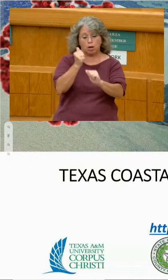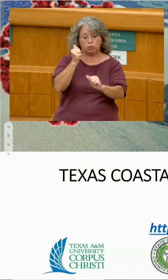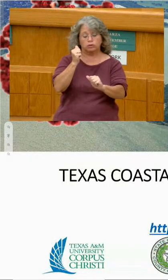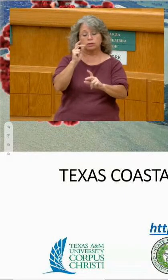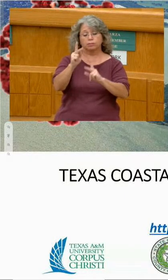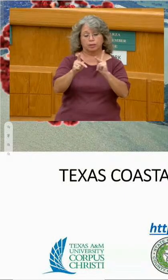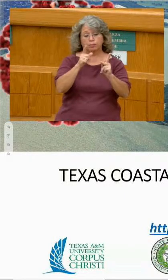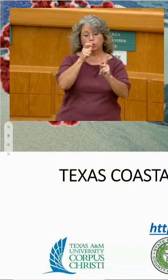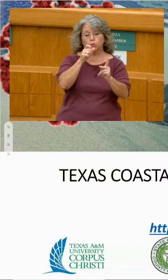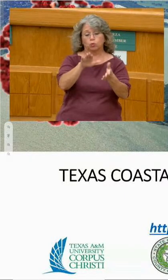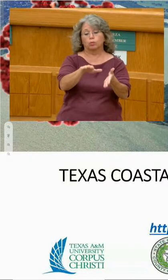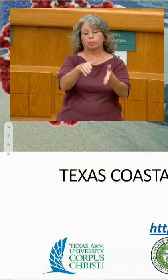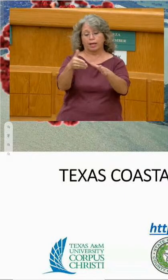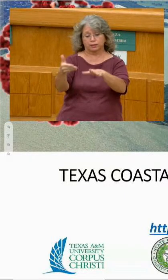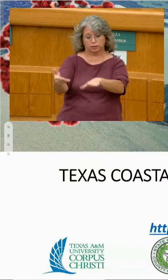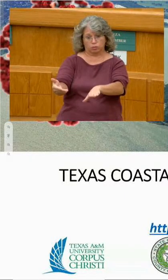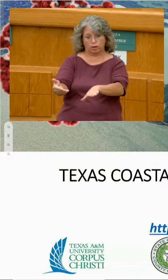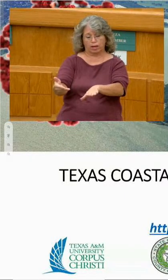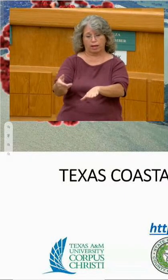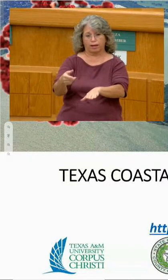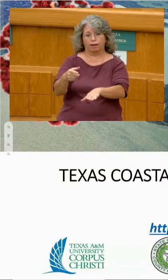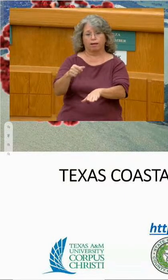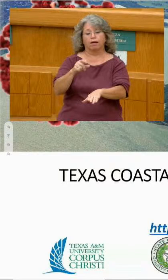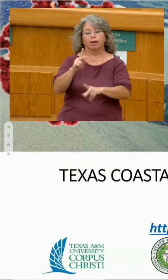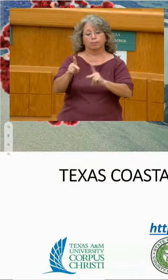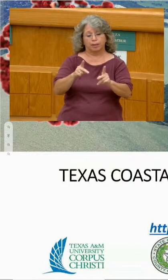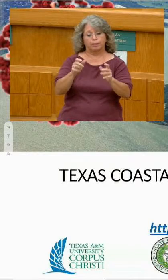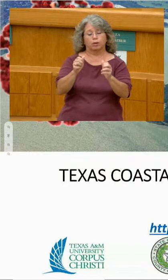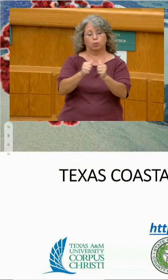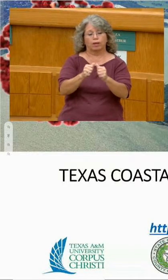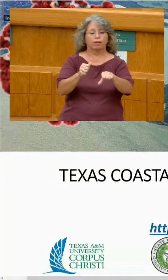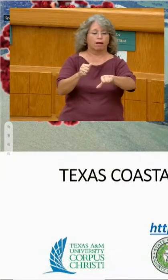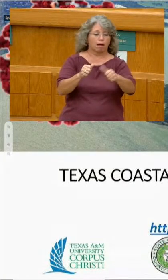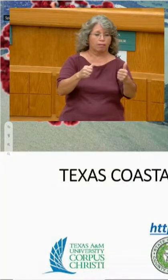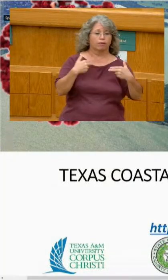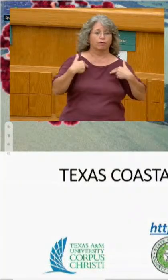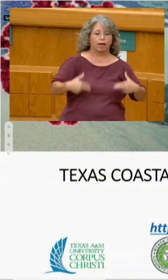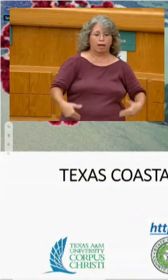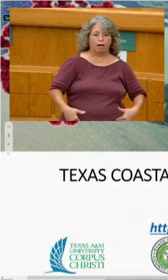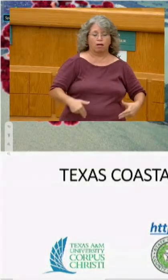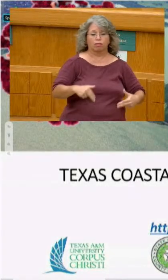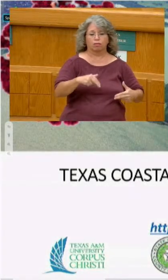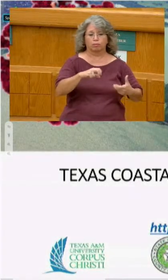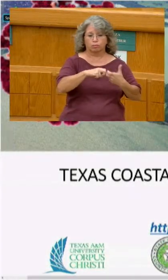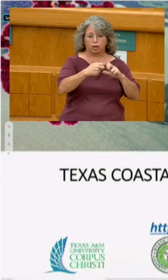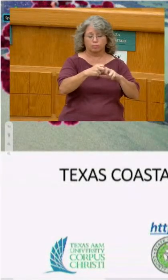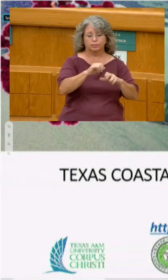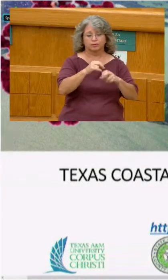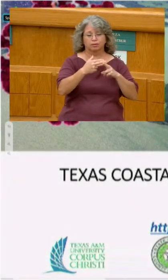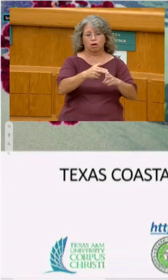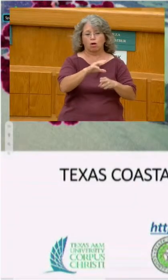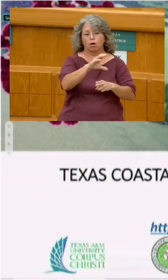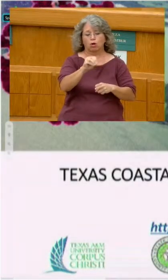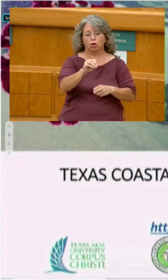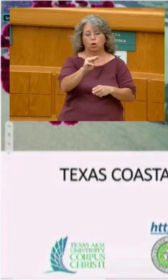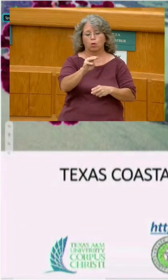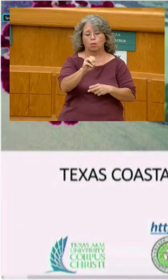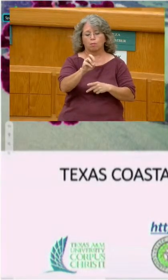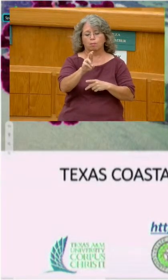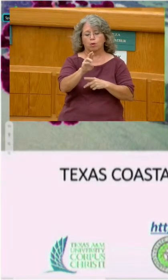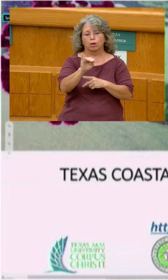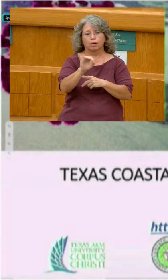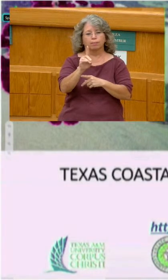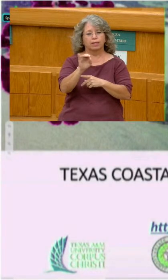from this virus are those that have those comorbidities. And so we look at individuals with diabetes, individuals